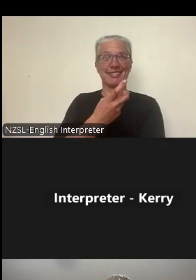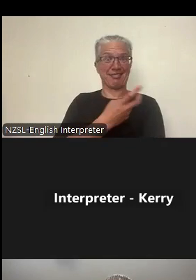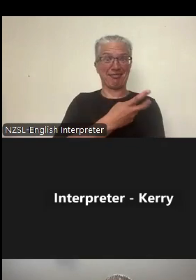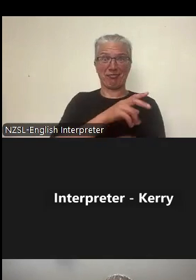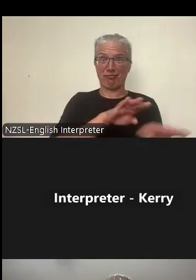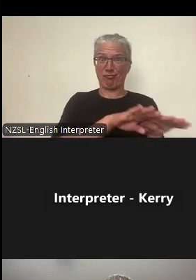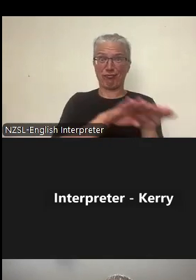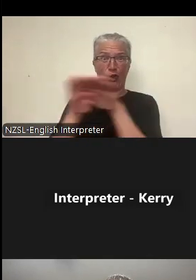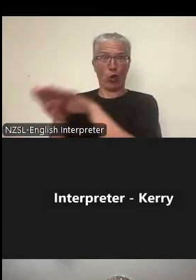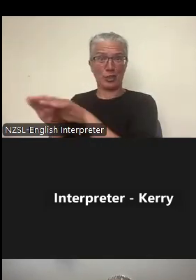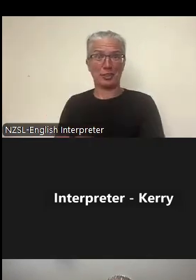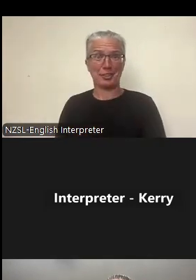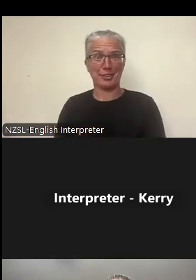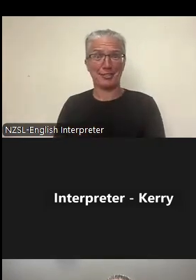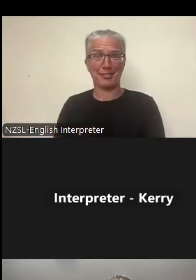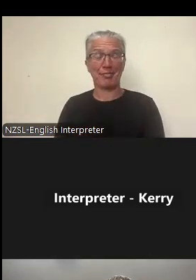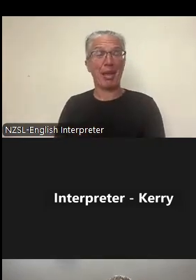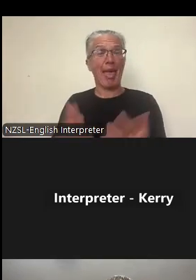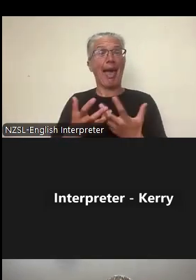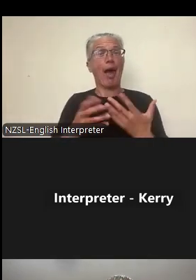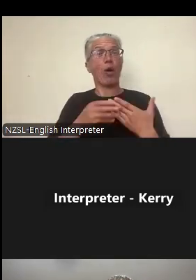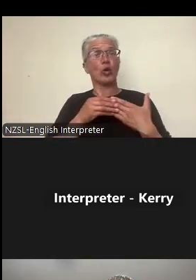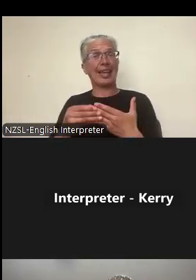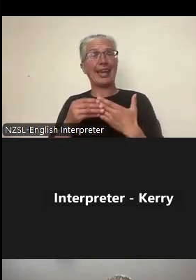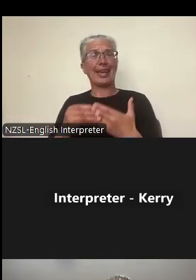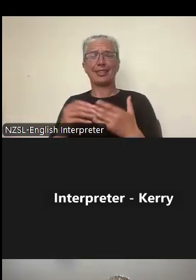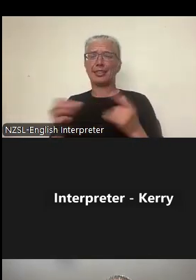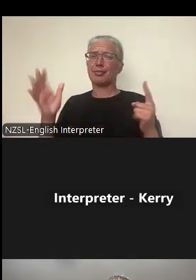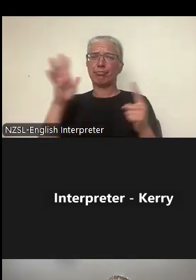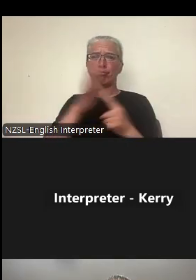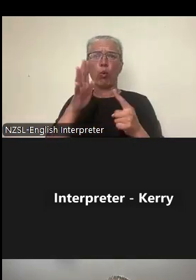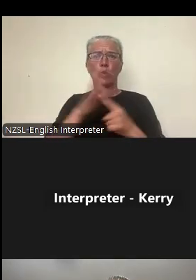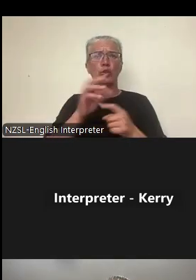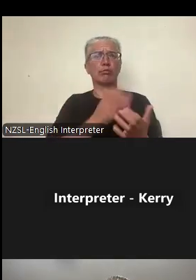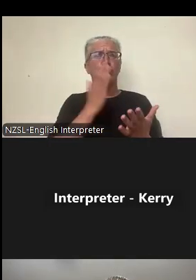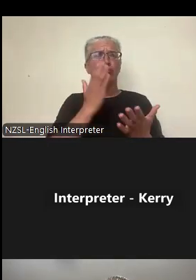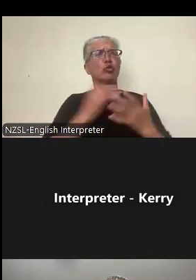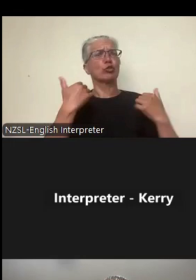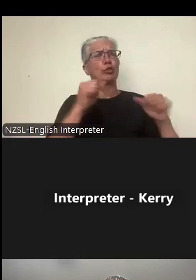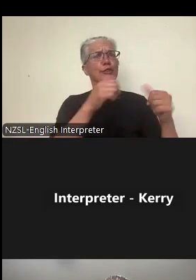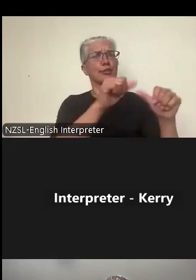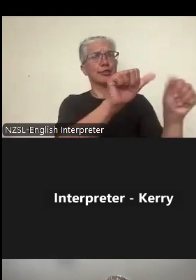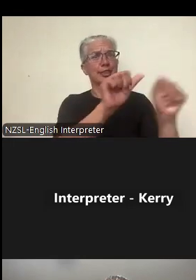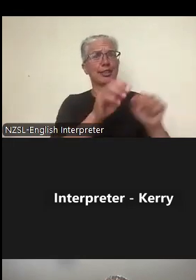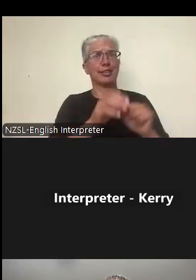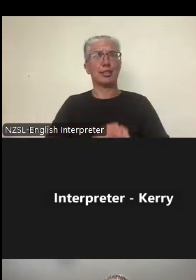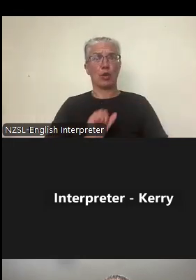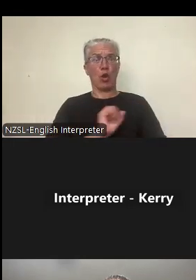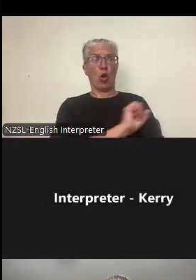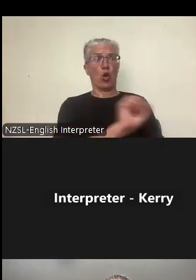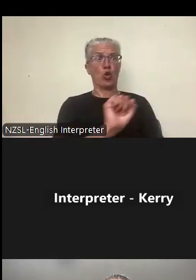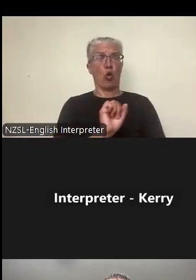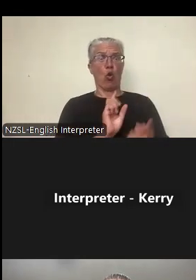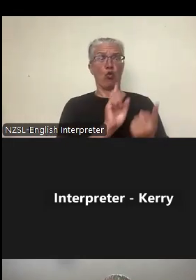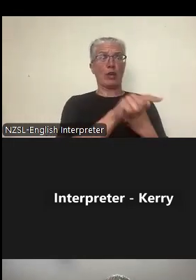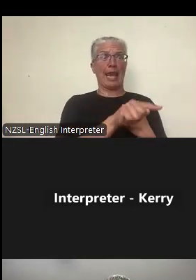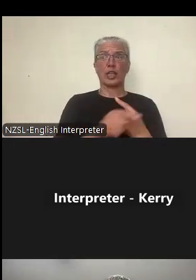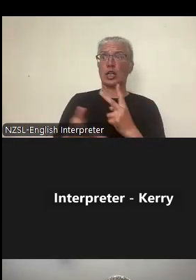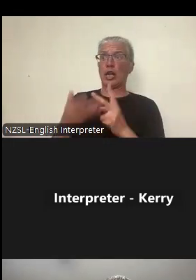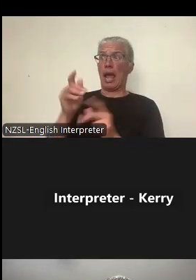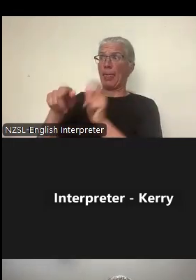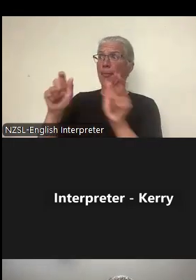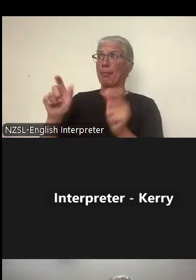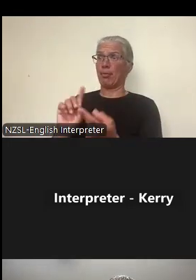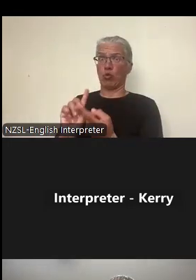manage change is crucial to its success. Understand yours and others' reaction to change and give social proof a